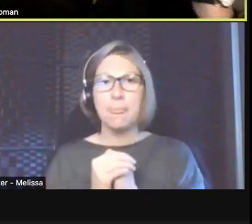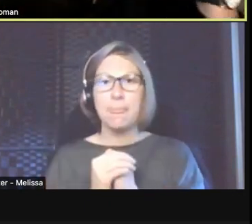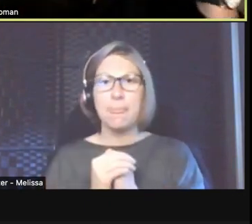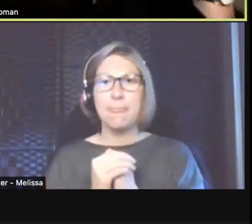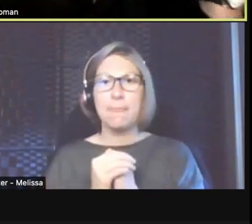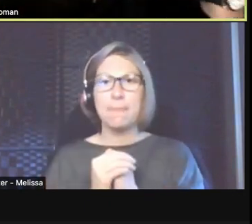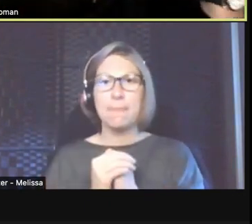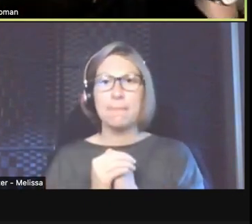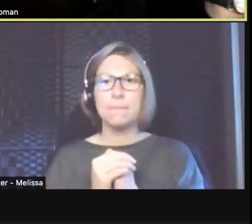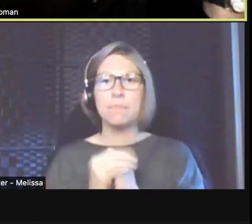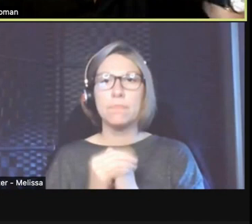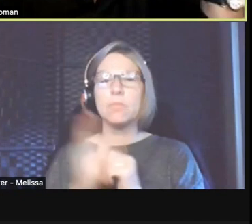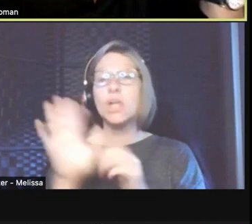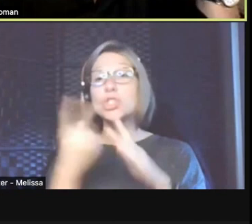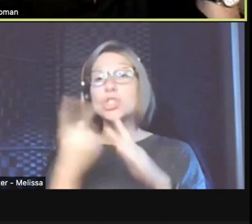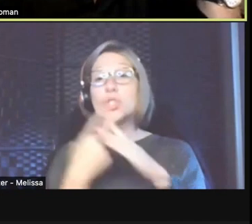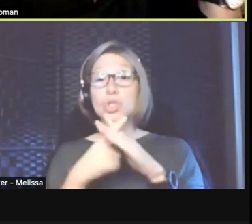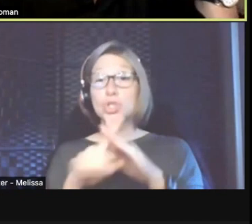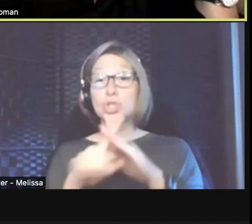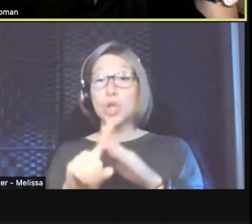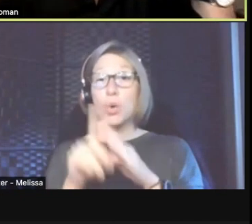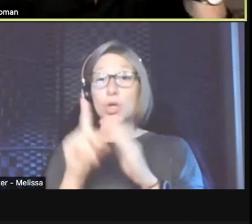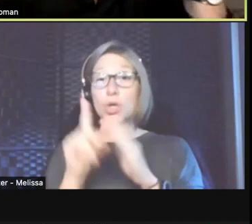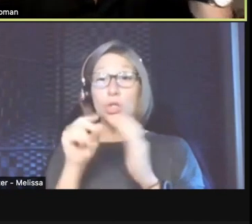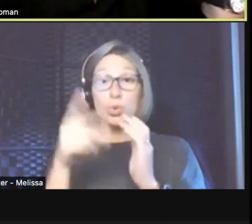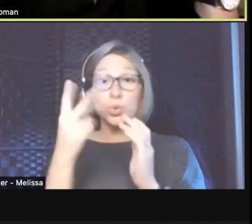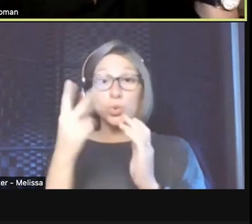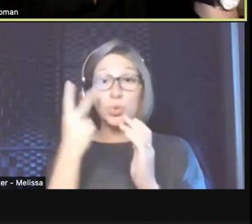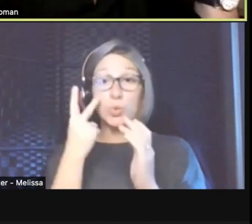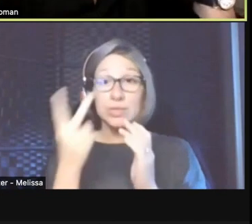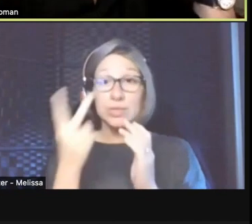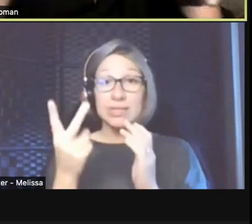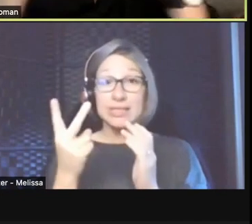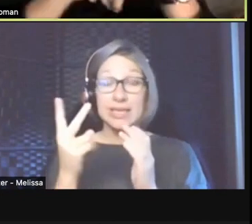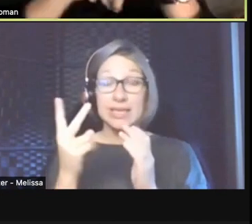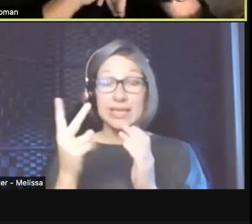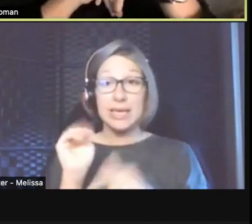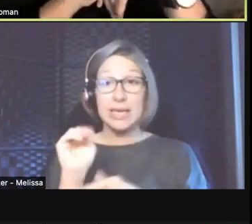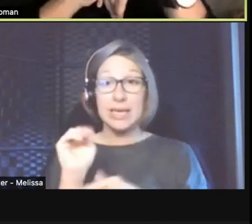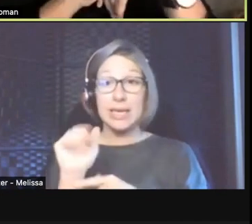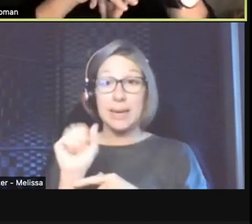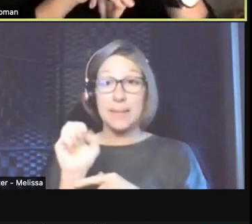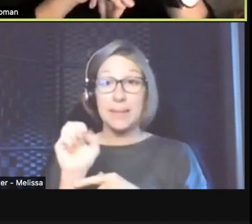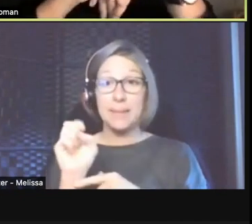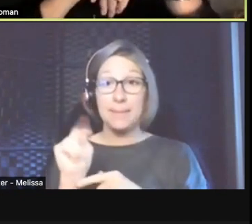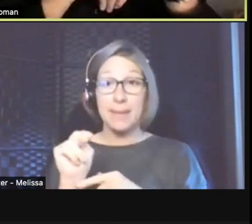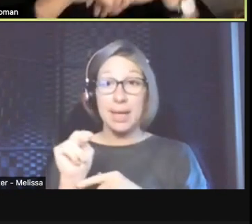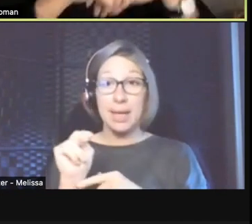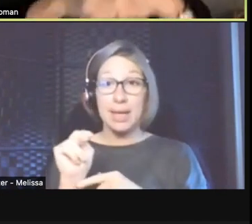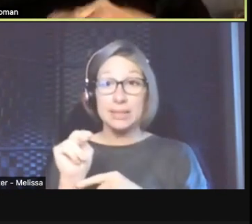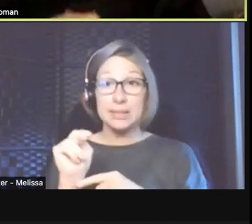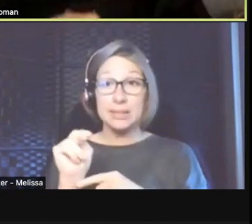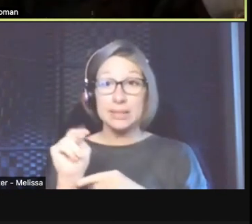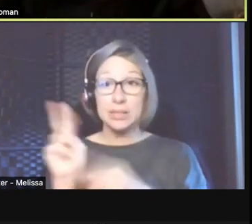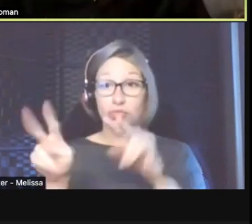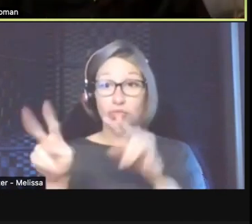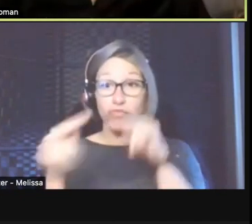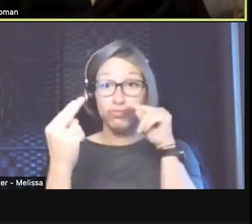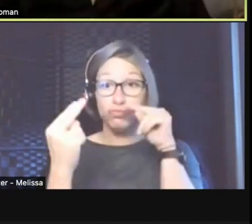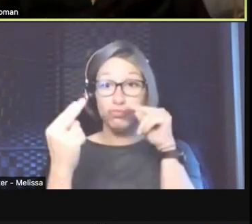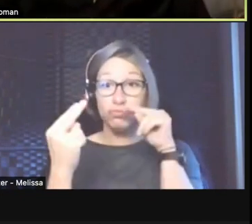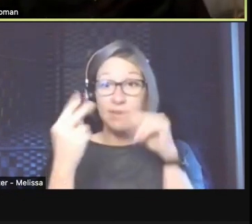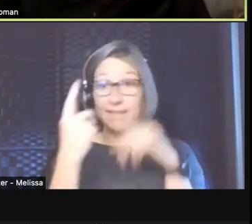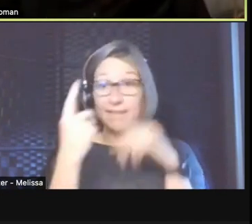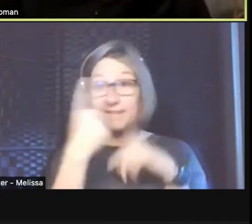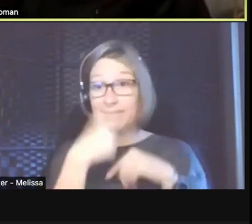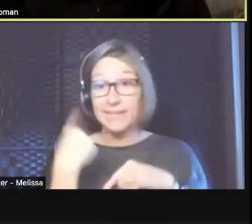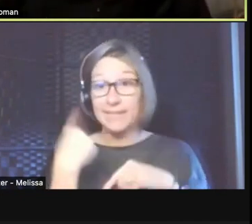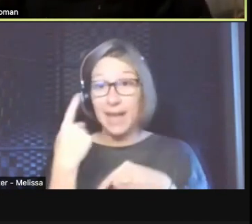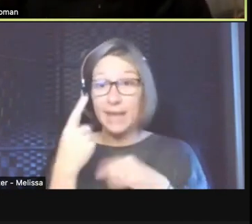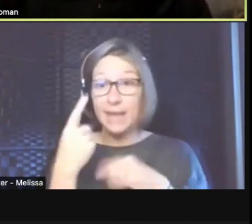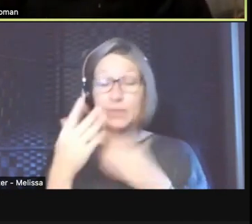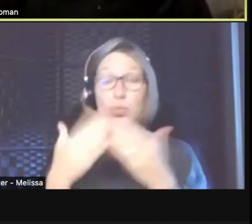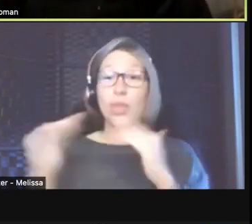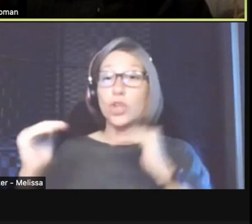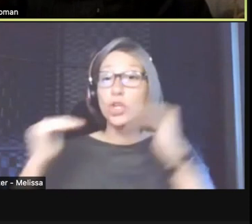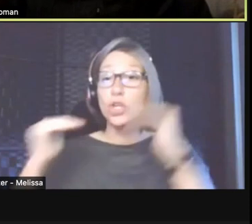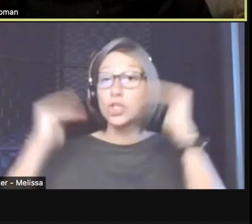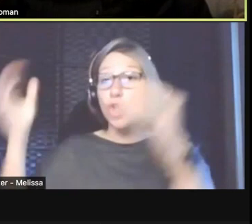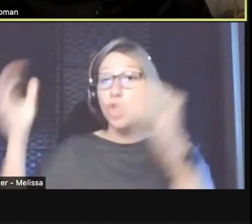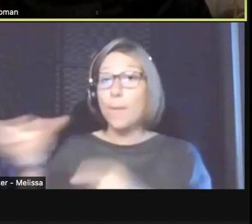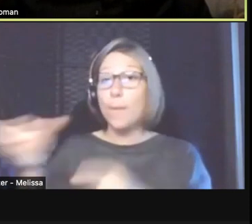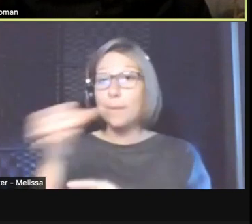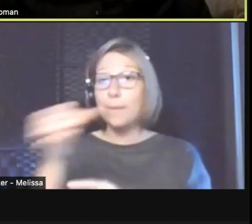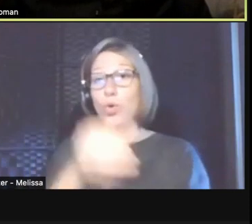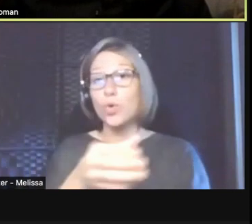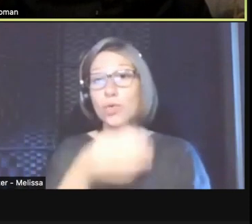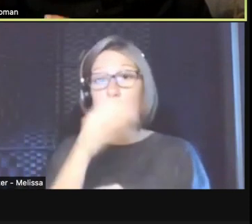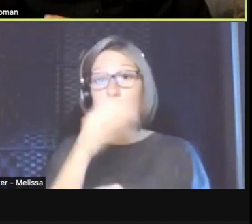Let's just start with, do you see Mason ever regard a person's face, whether it was the adult who moved his drink, the